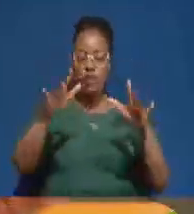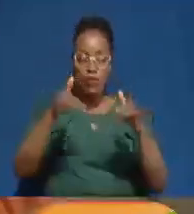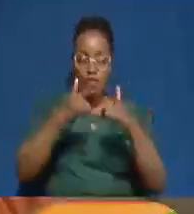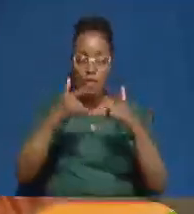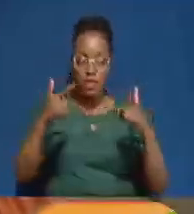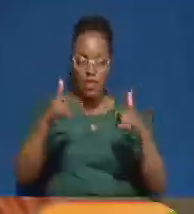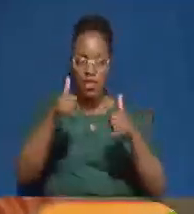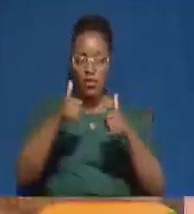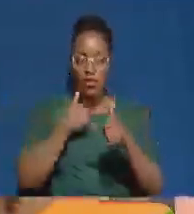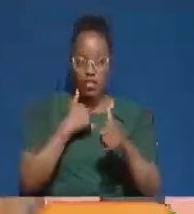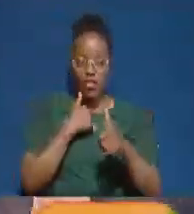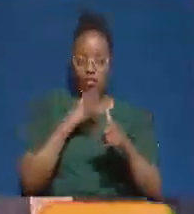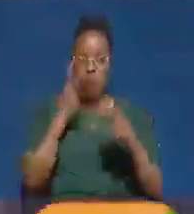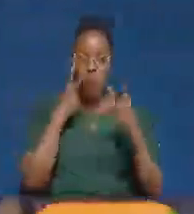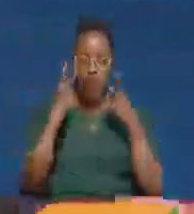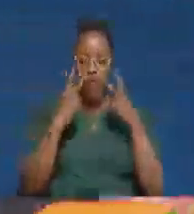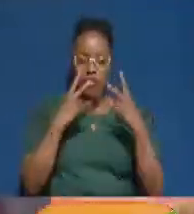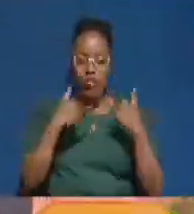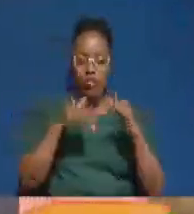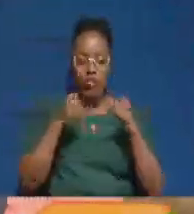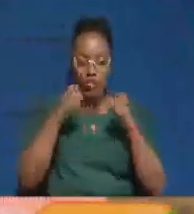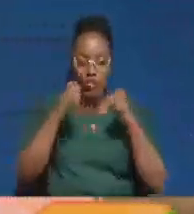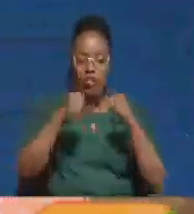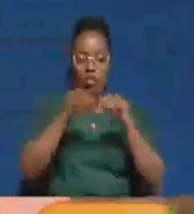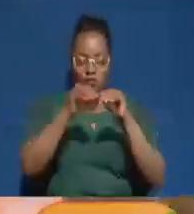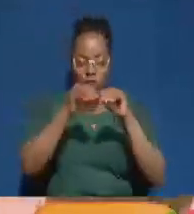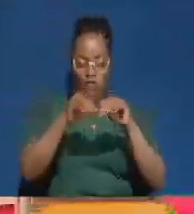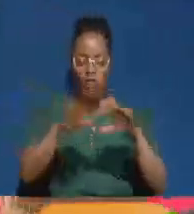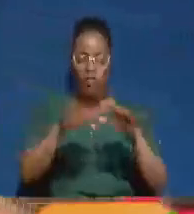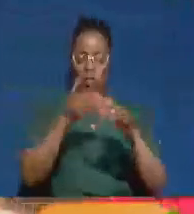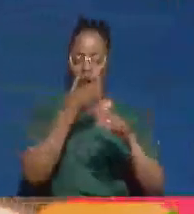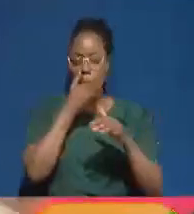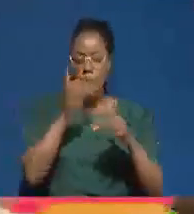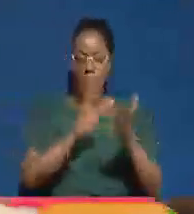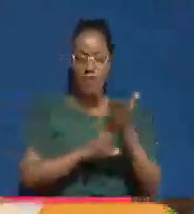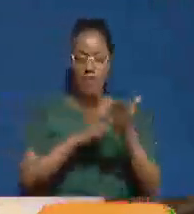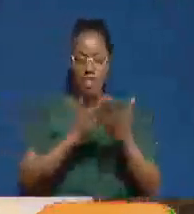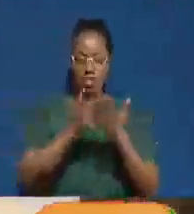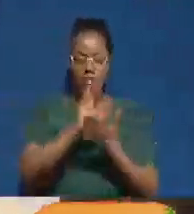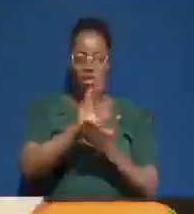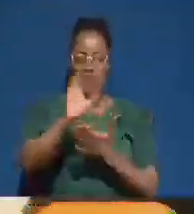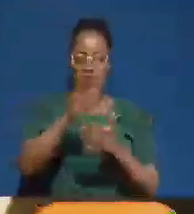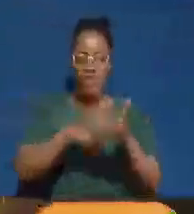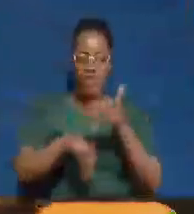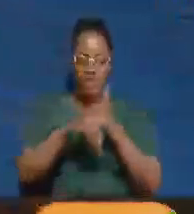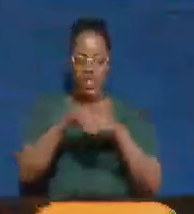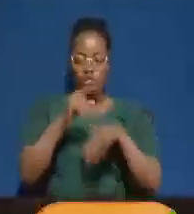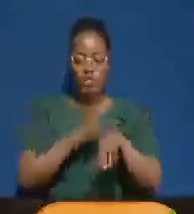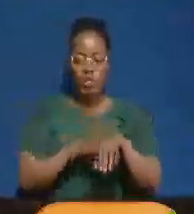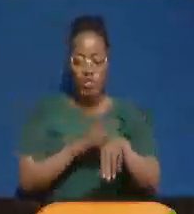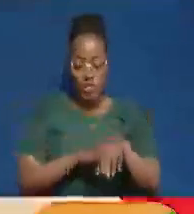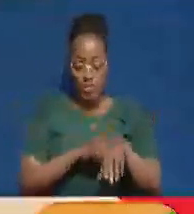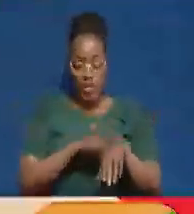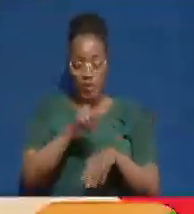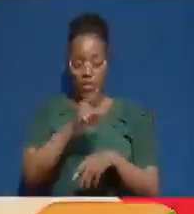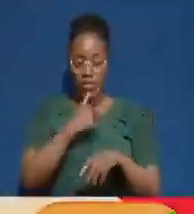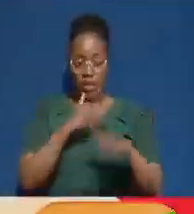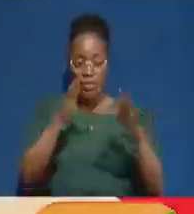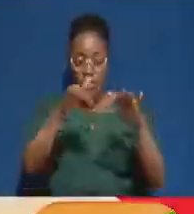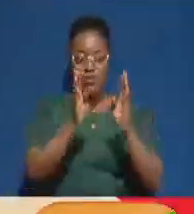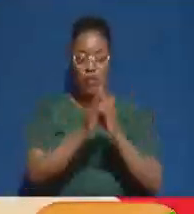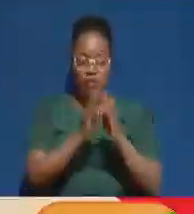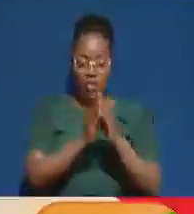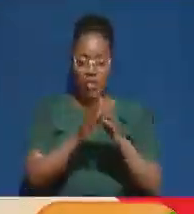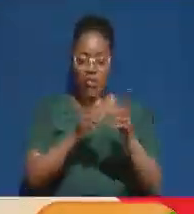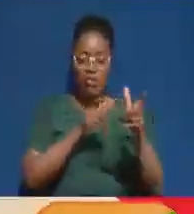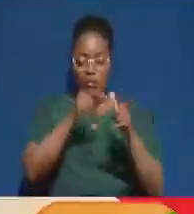county level with a view to strengthen devolution through better resource allocation. Additionally, this gathering serves as